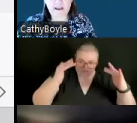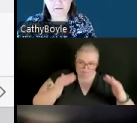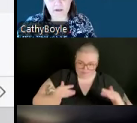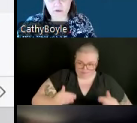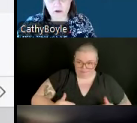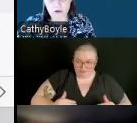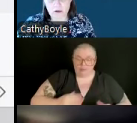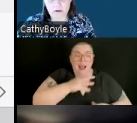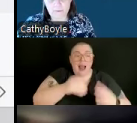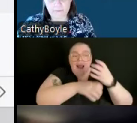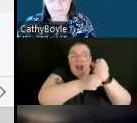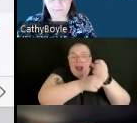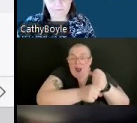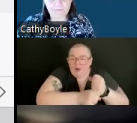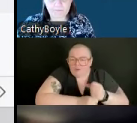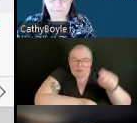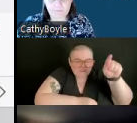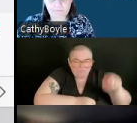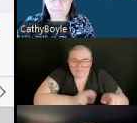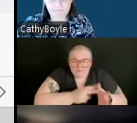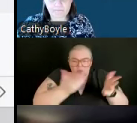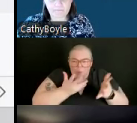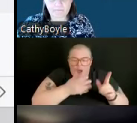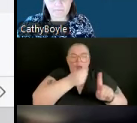the acronyms are.